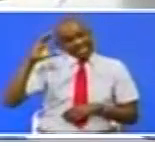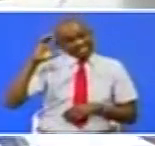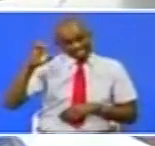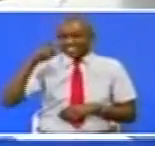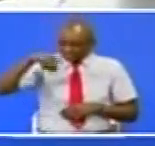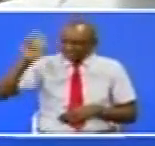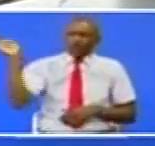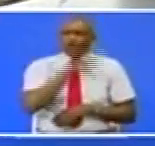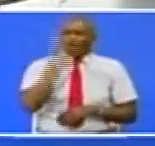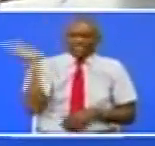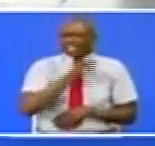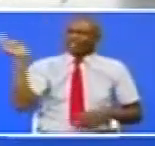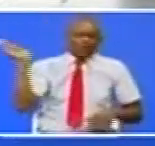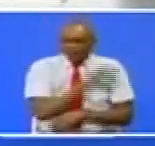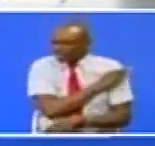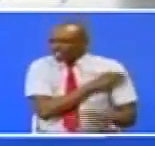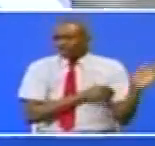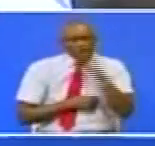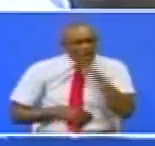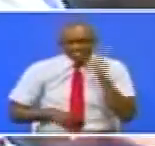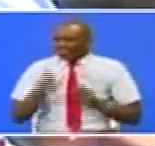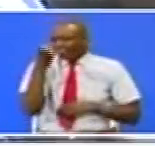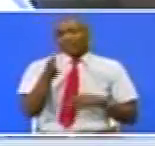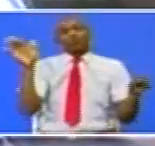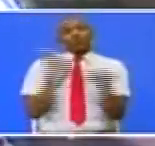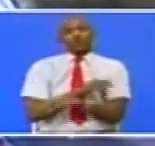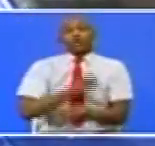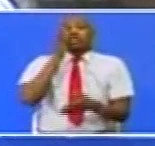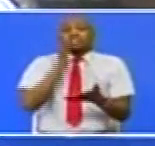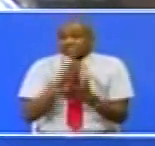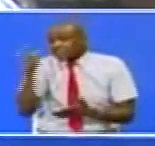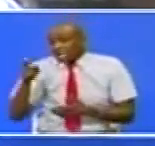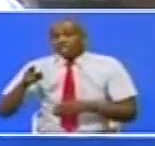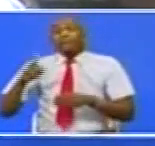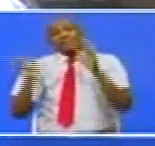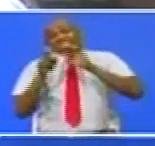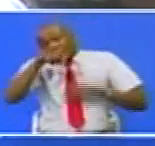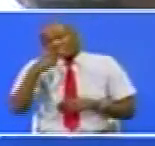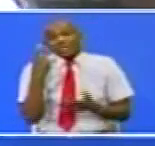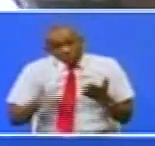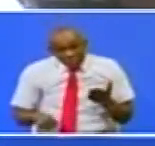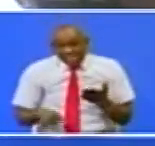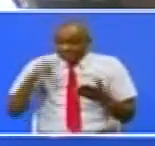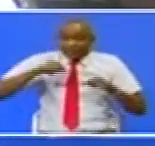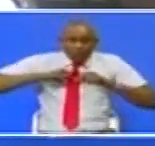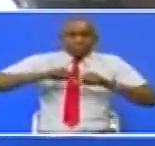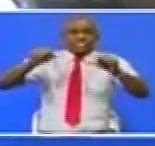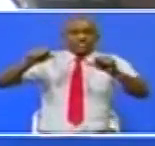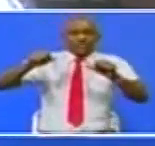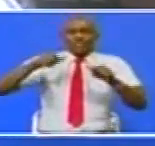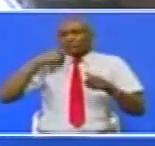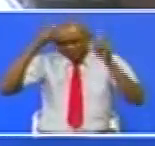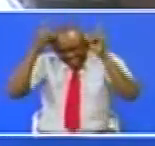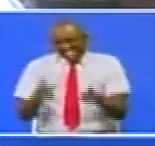Council is rotten, rotten, rotten. There is no justification why the minister can proceed to